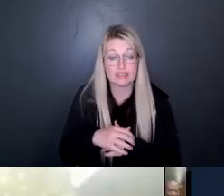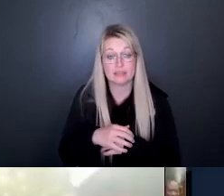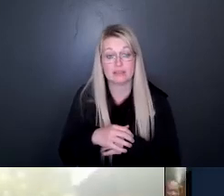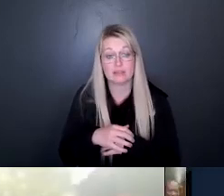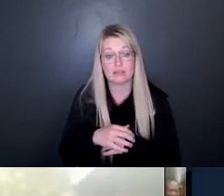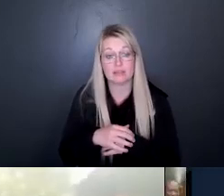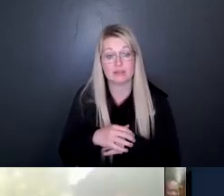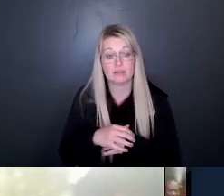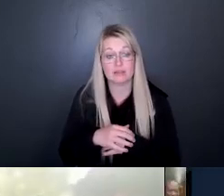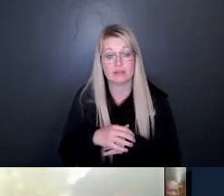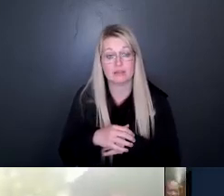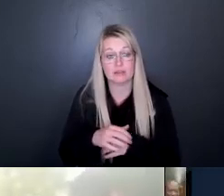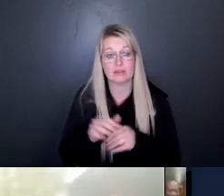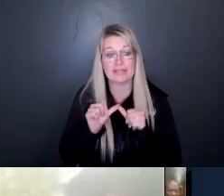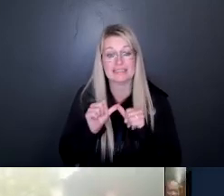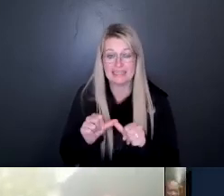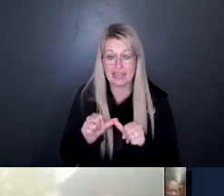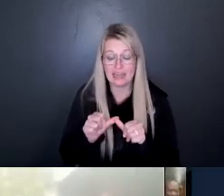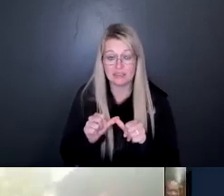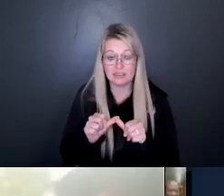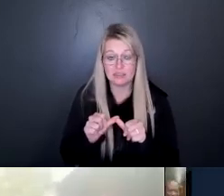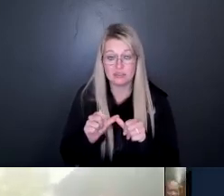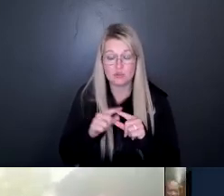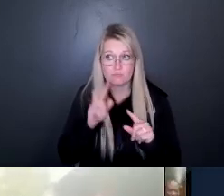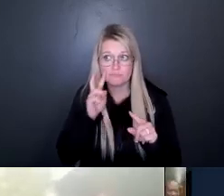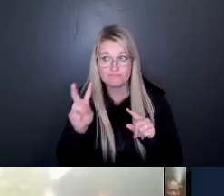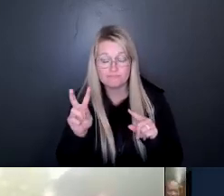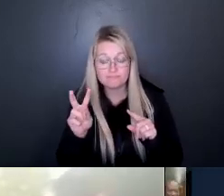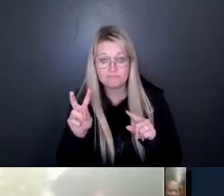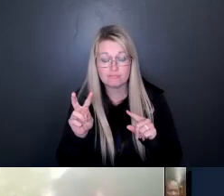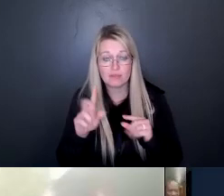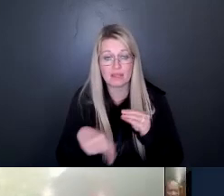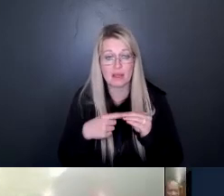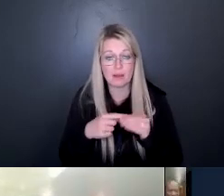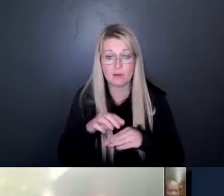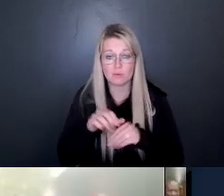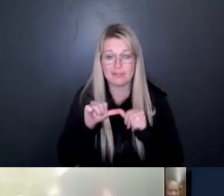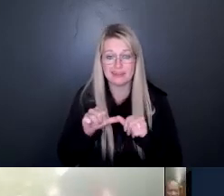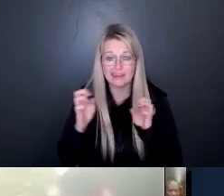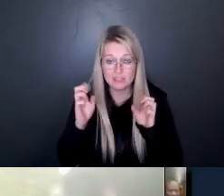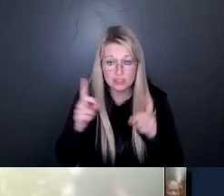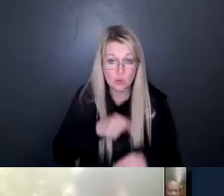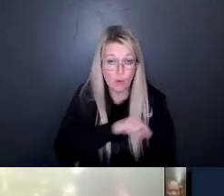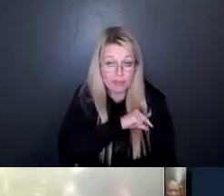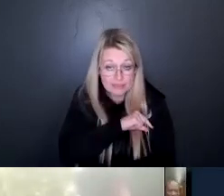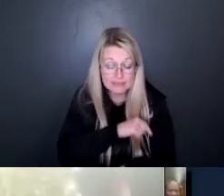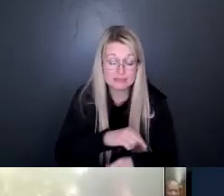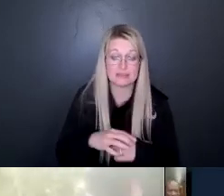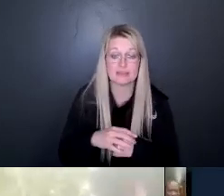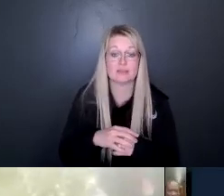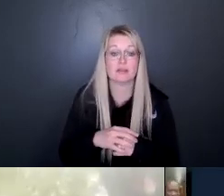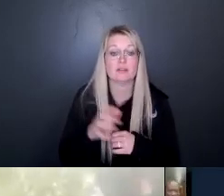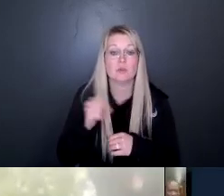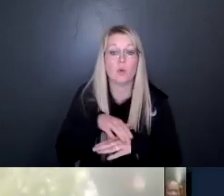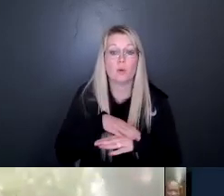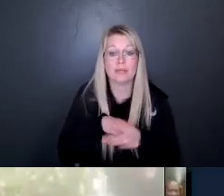They maintain you to be focused about maintaining education quality. So